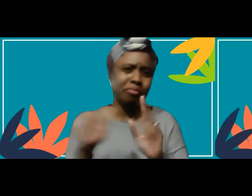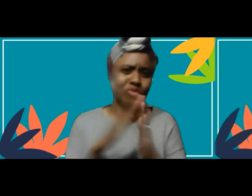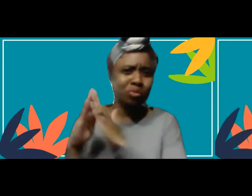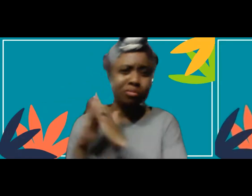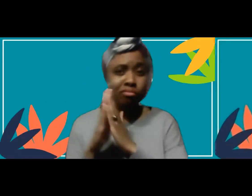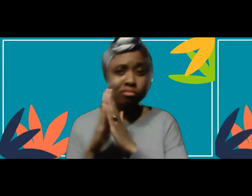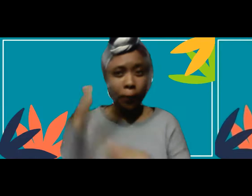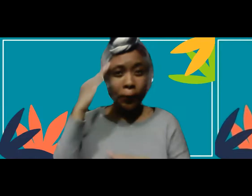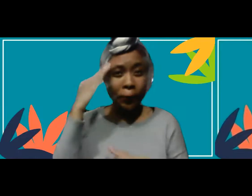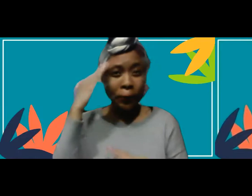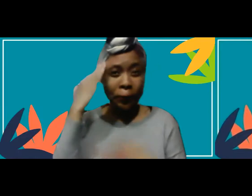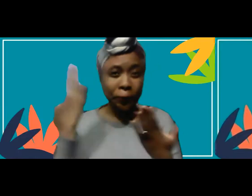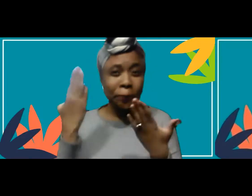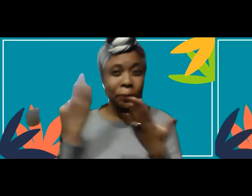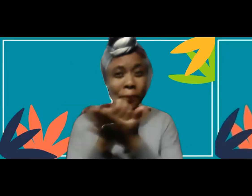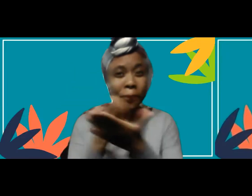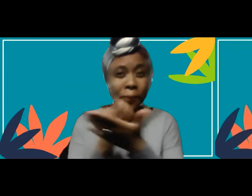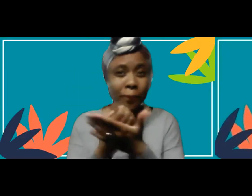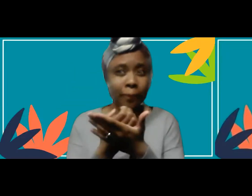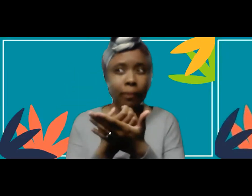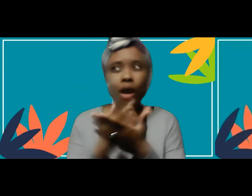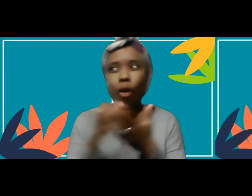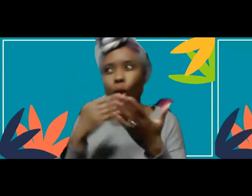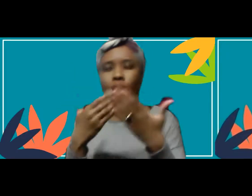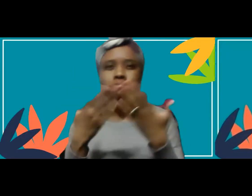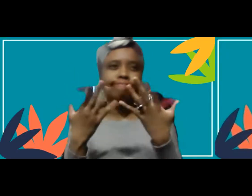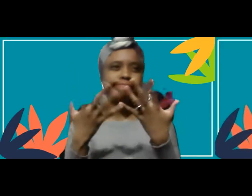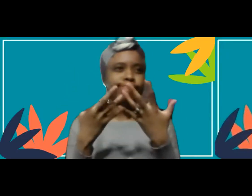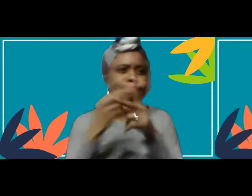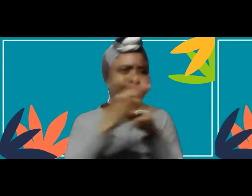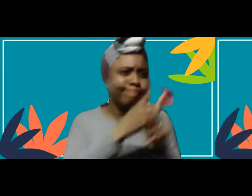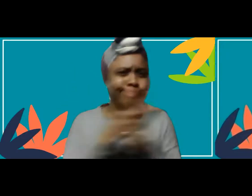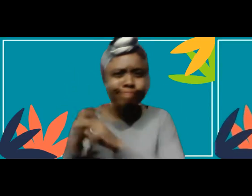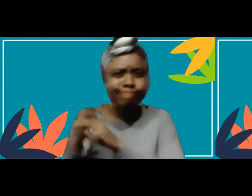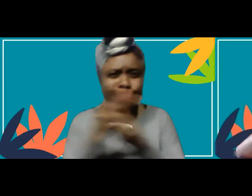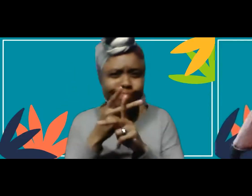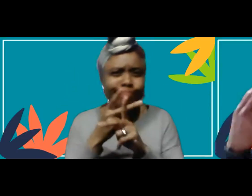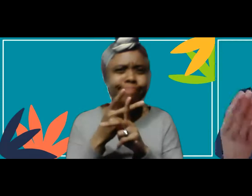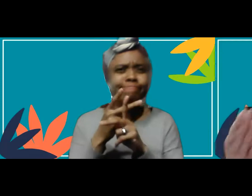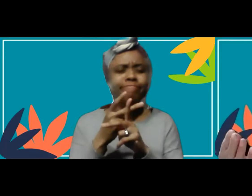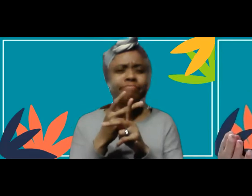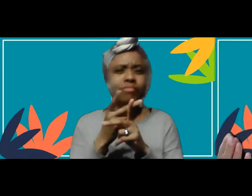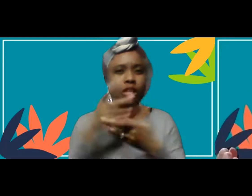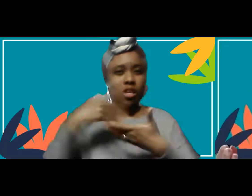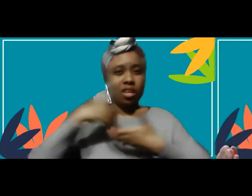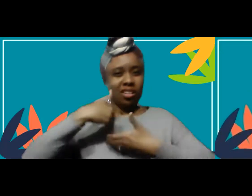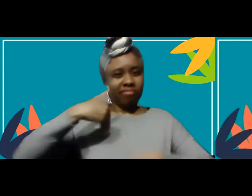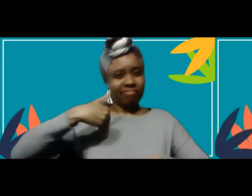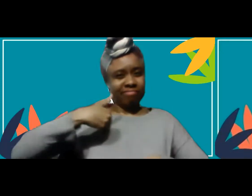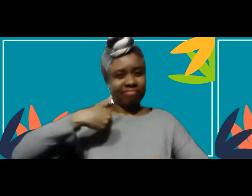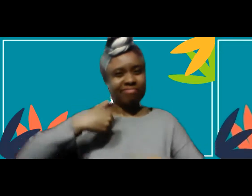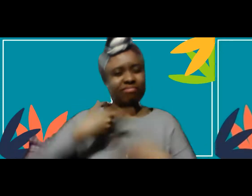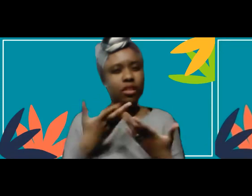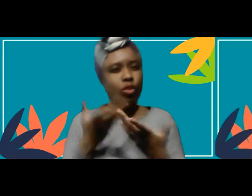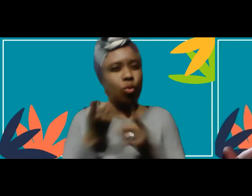So an economy where everyone is taken care of and everyone is cared for, it's intuitively correct for us,